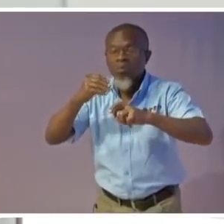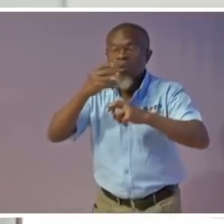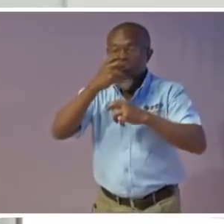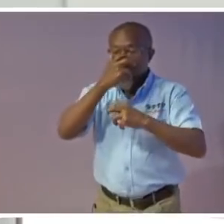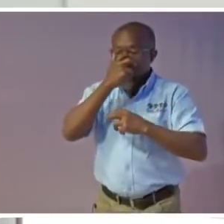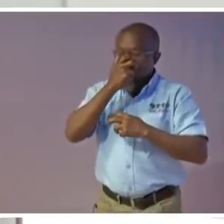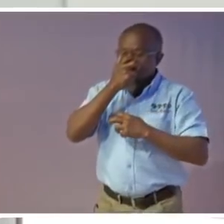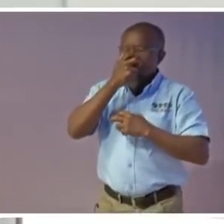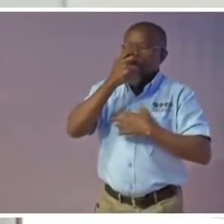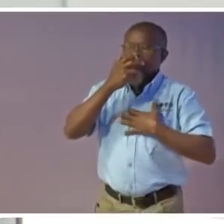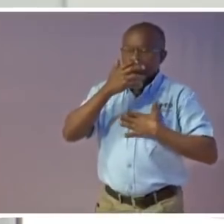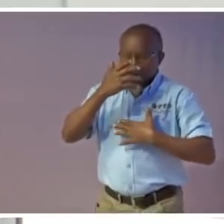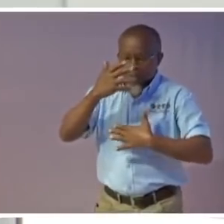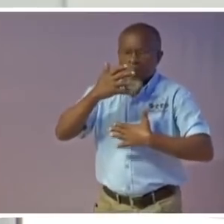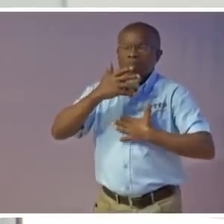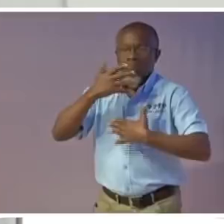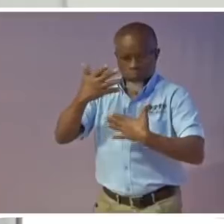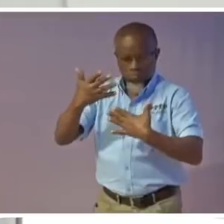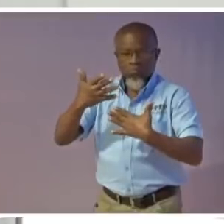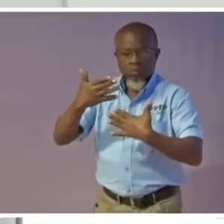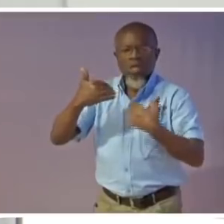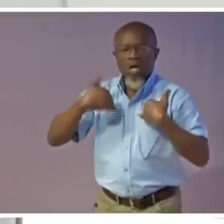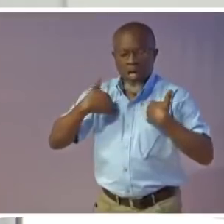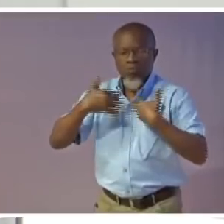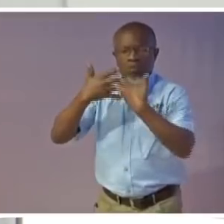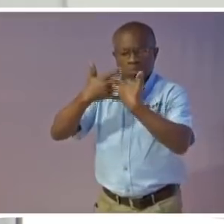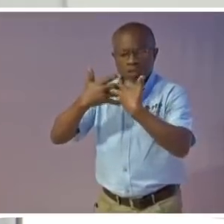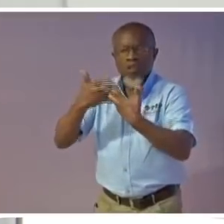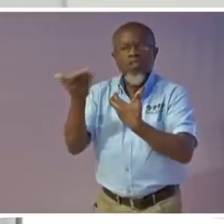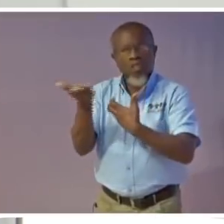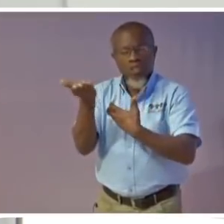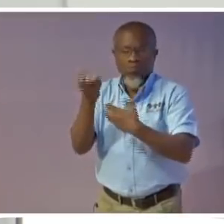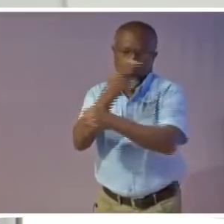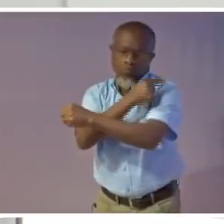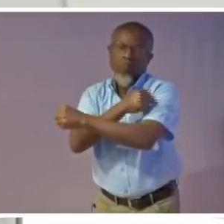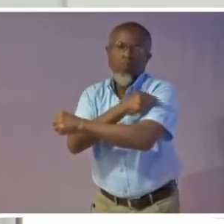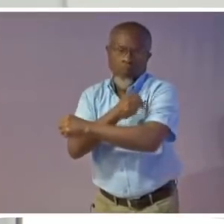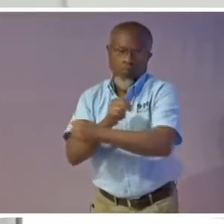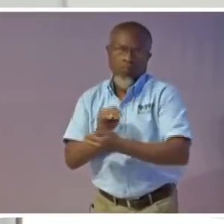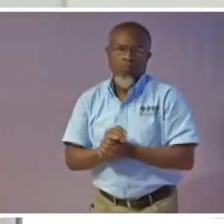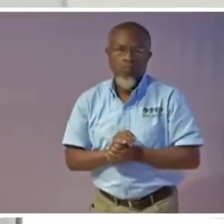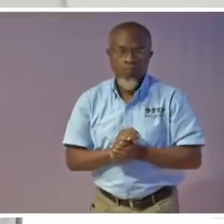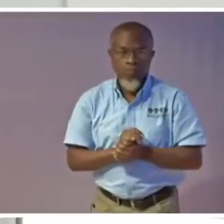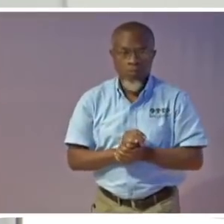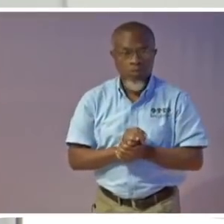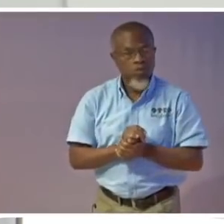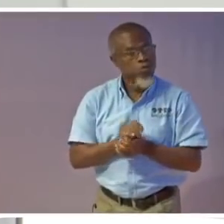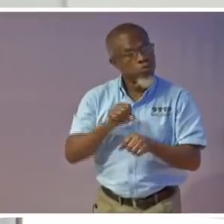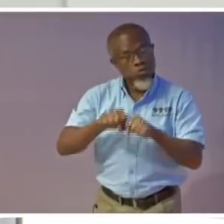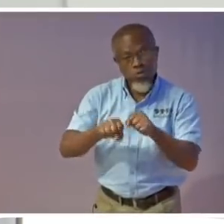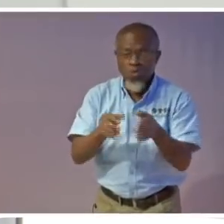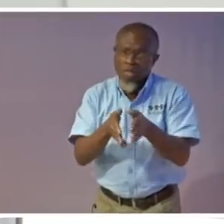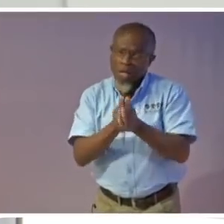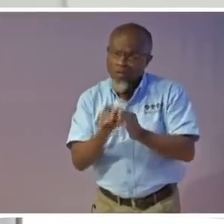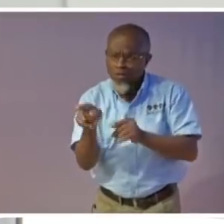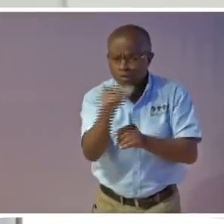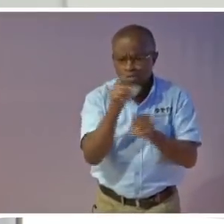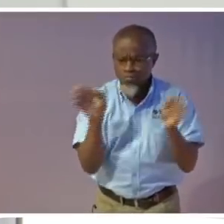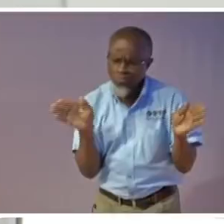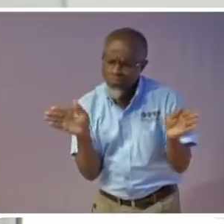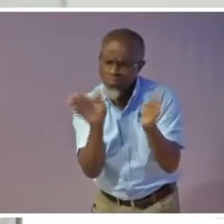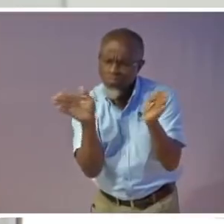support, that is ventilators, cannulas, and oxygen as required. We would like to once again encourage